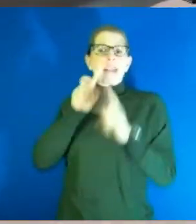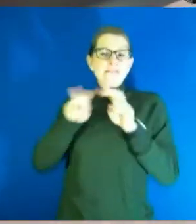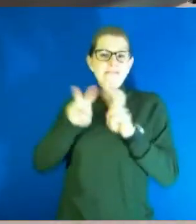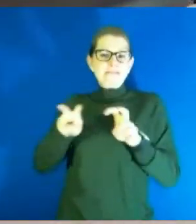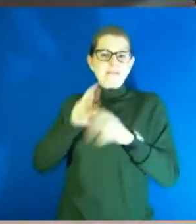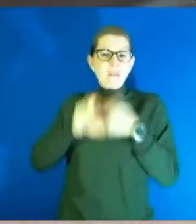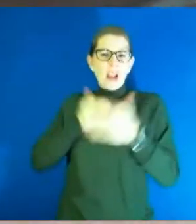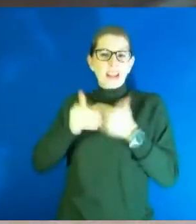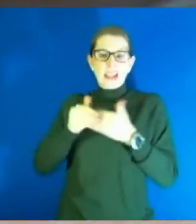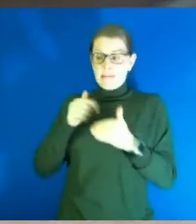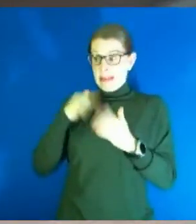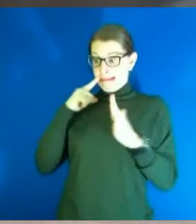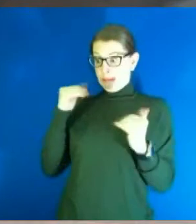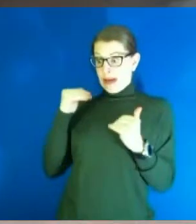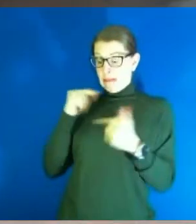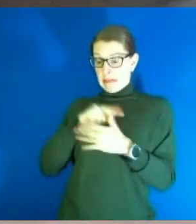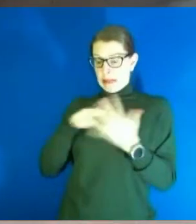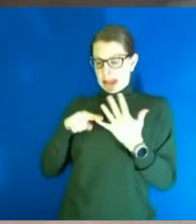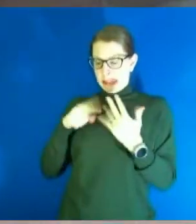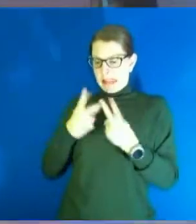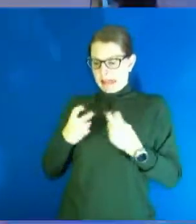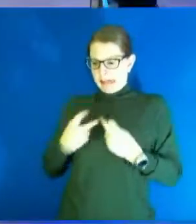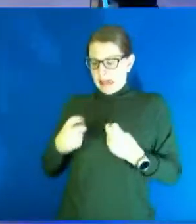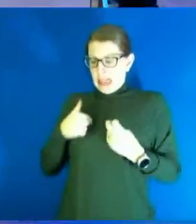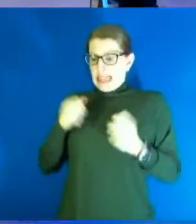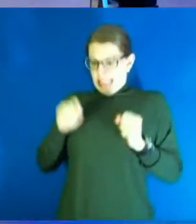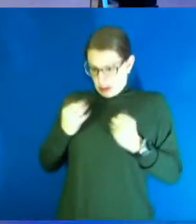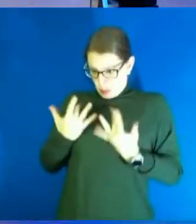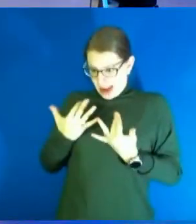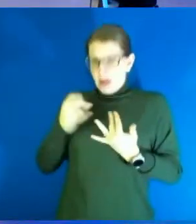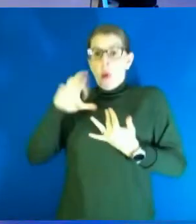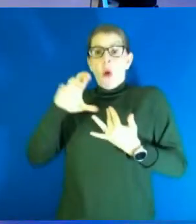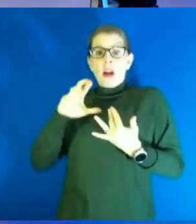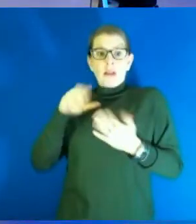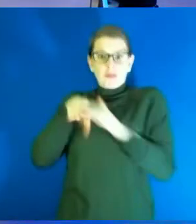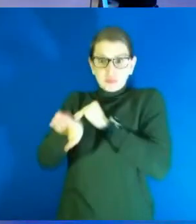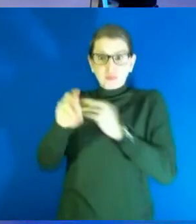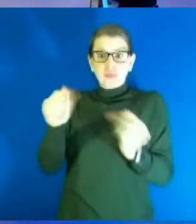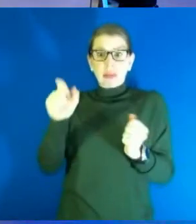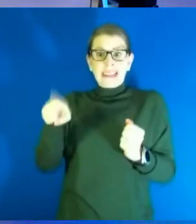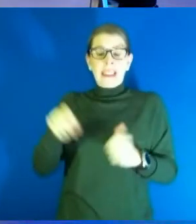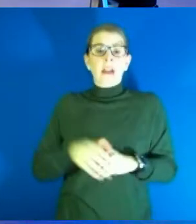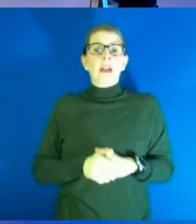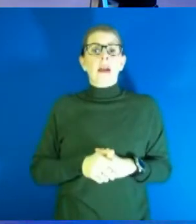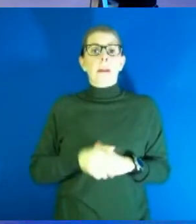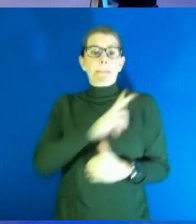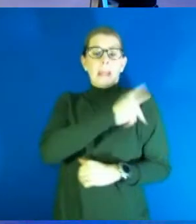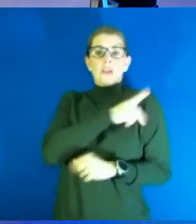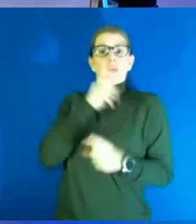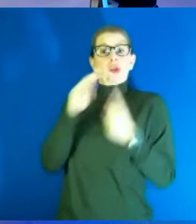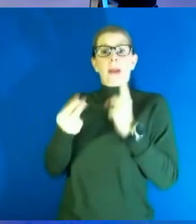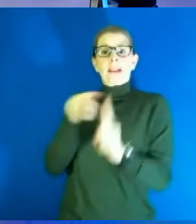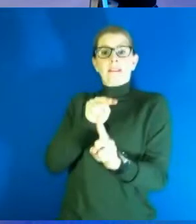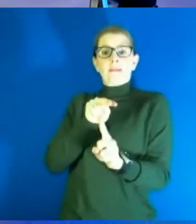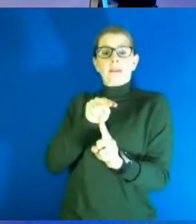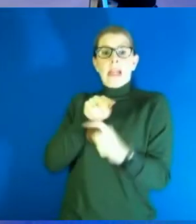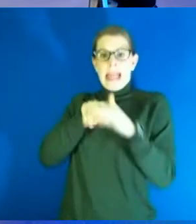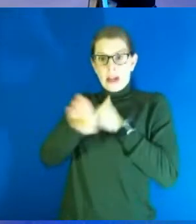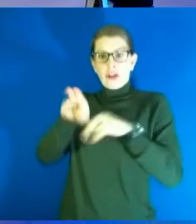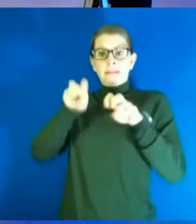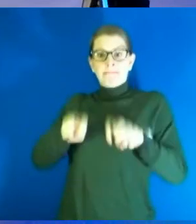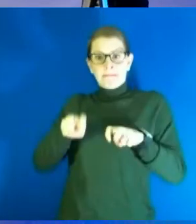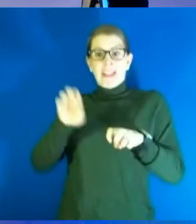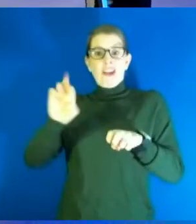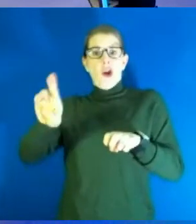what am I experiencing? Can it wait? What is an experience from a patient perspective going to be like in the ER as it stands